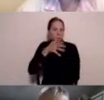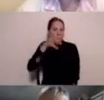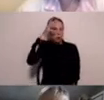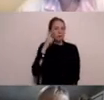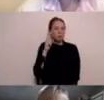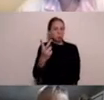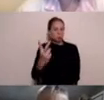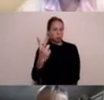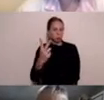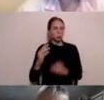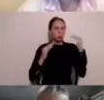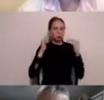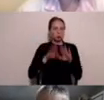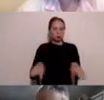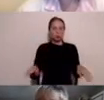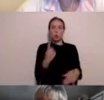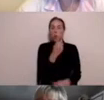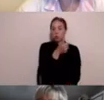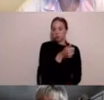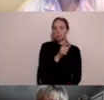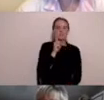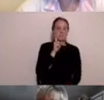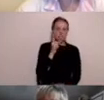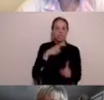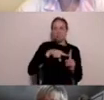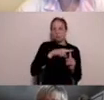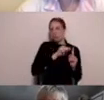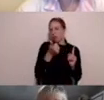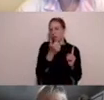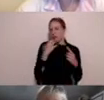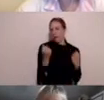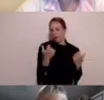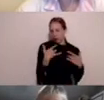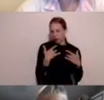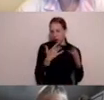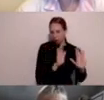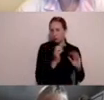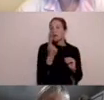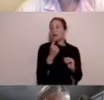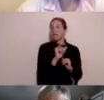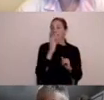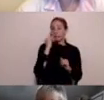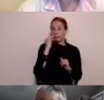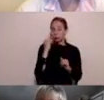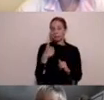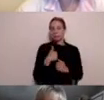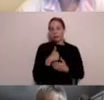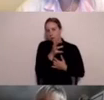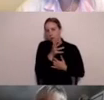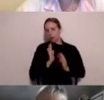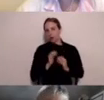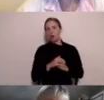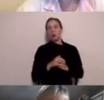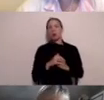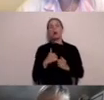children, one of whom who is deaf and has other health concerns. And that experience led me as a mother to become